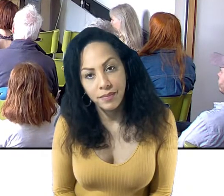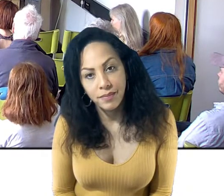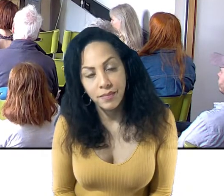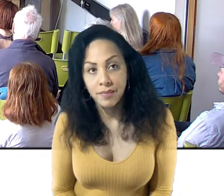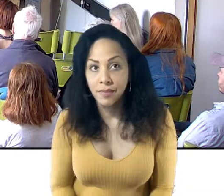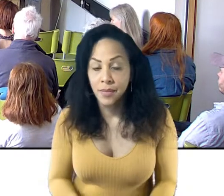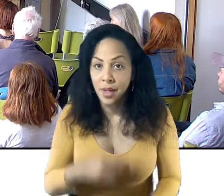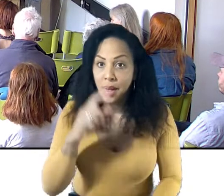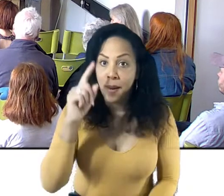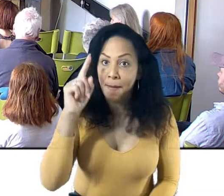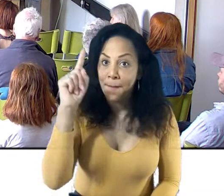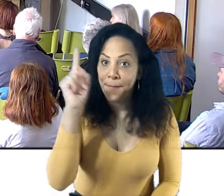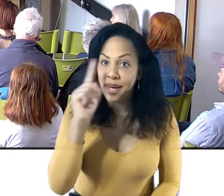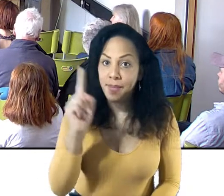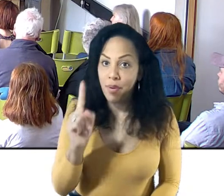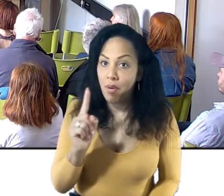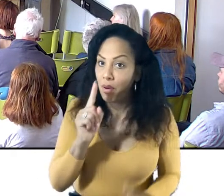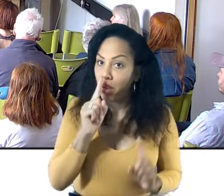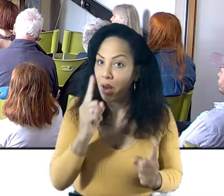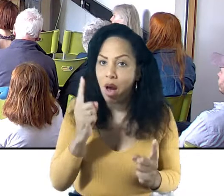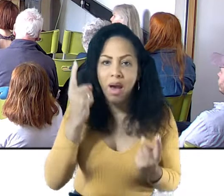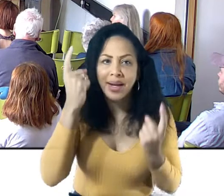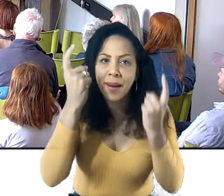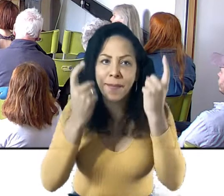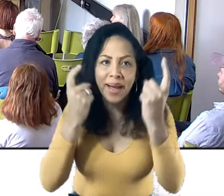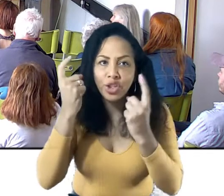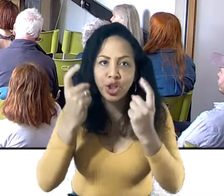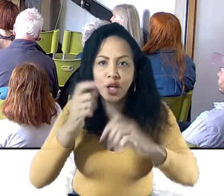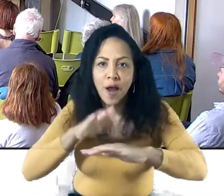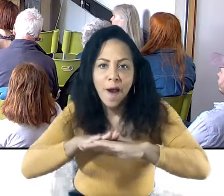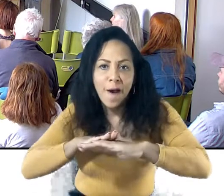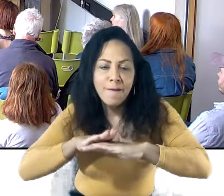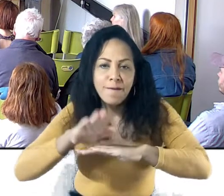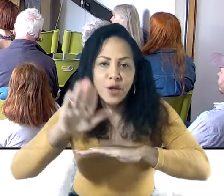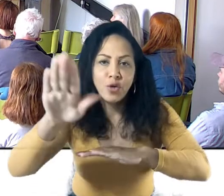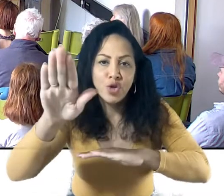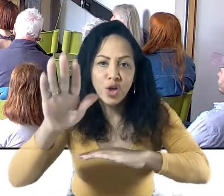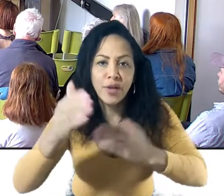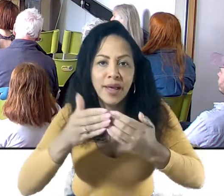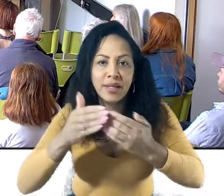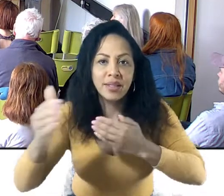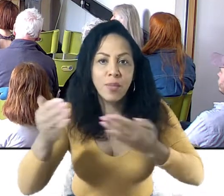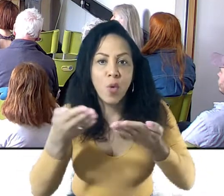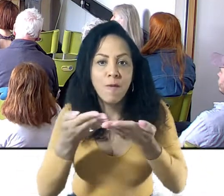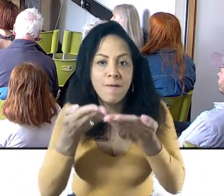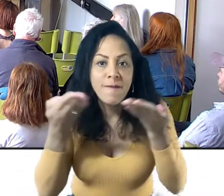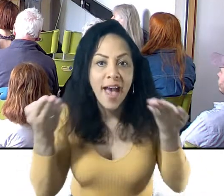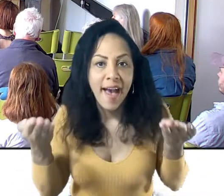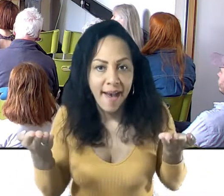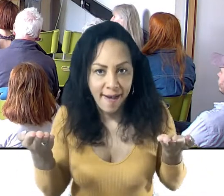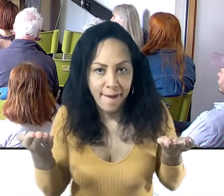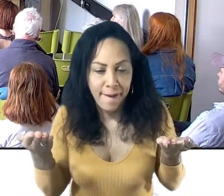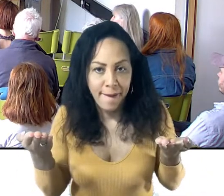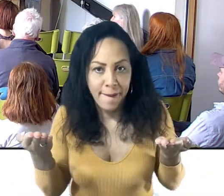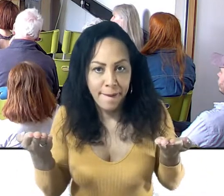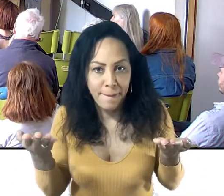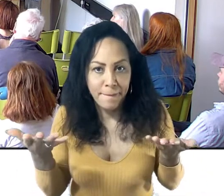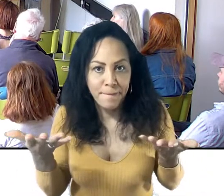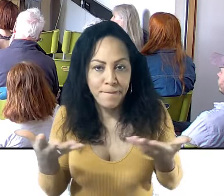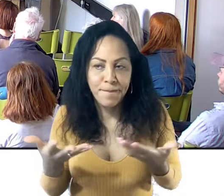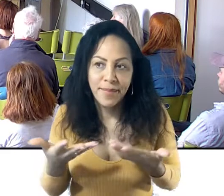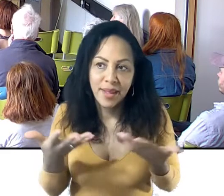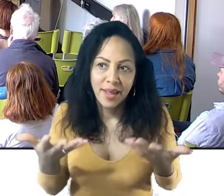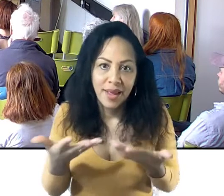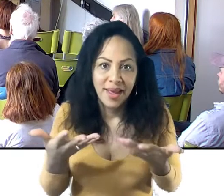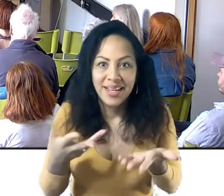future, reimagining our relationship to place and land and